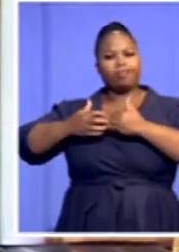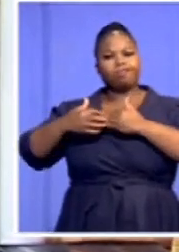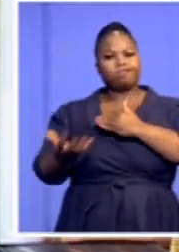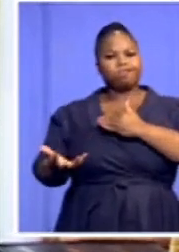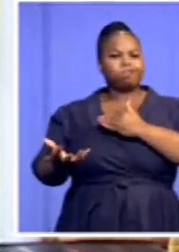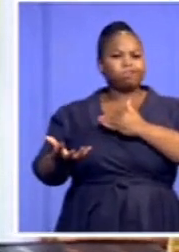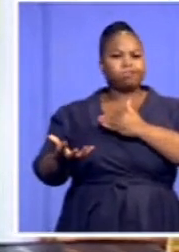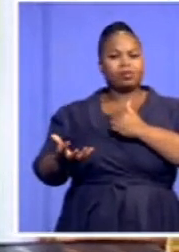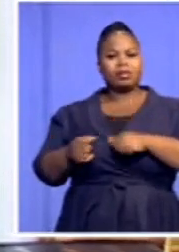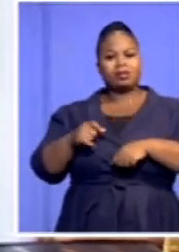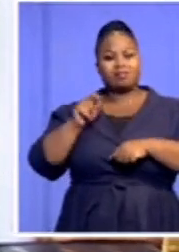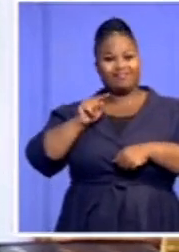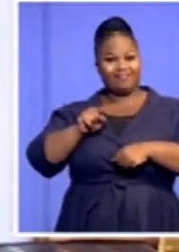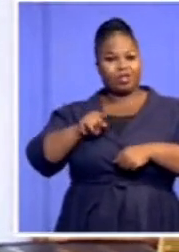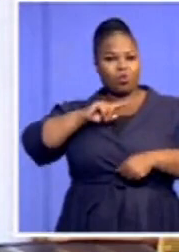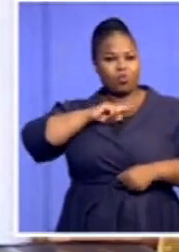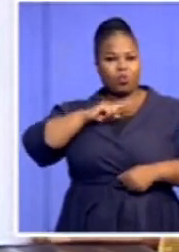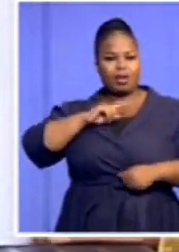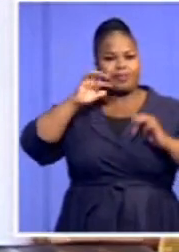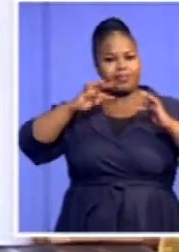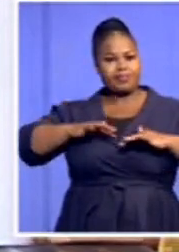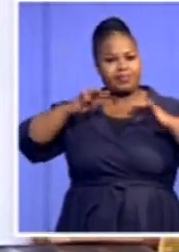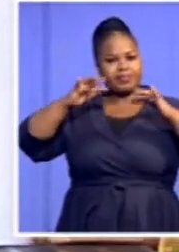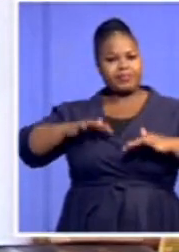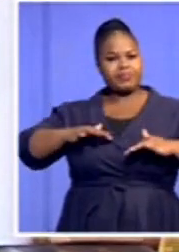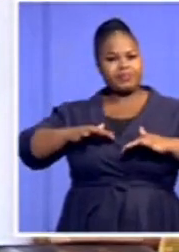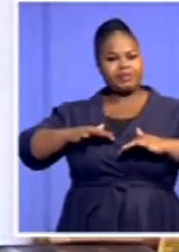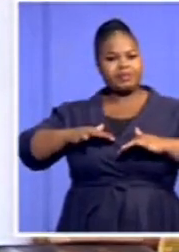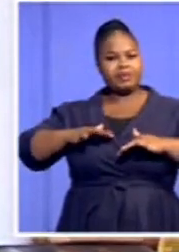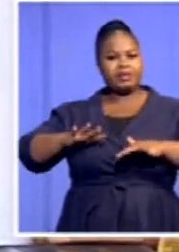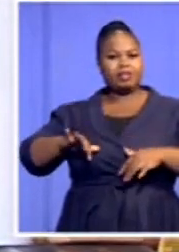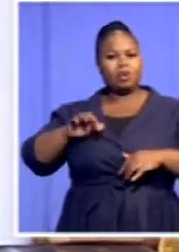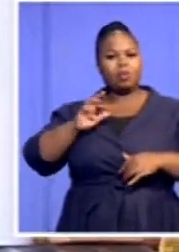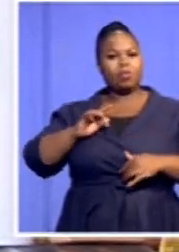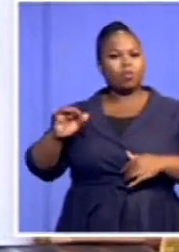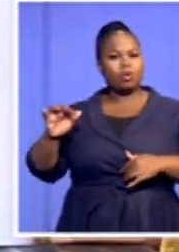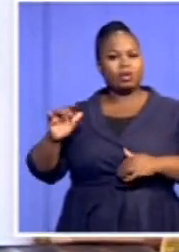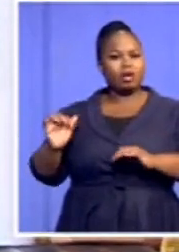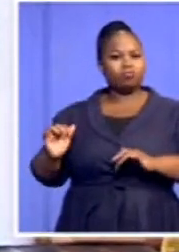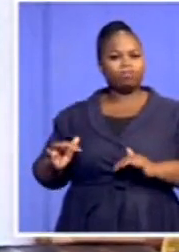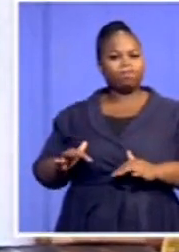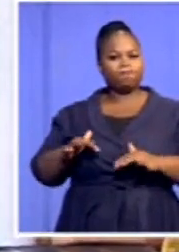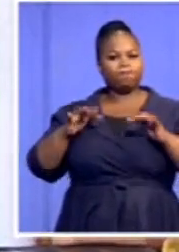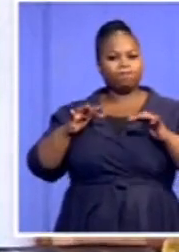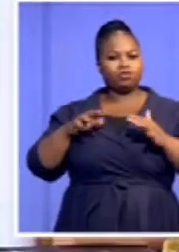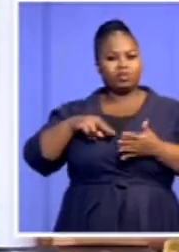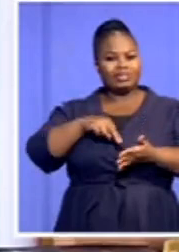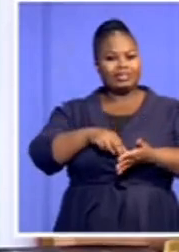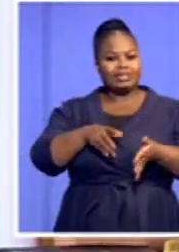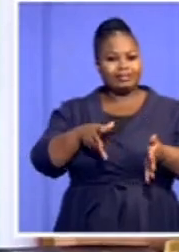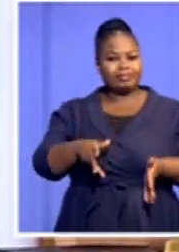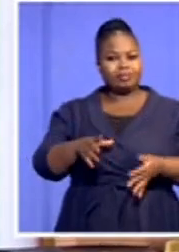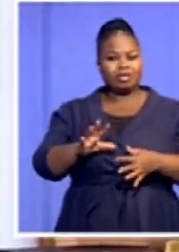of the sheer force of the flooding. And we're standing here in one of those houses that were